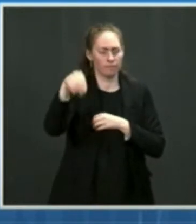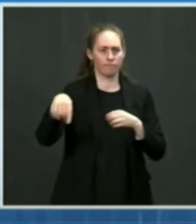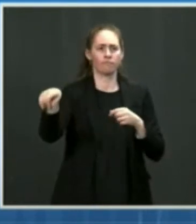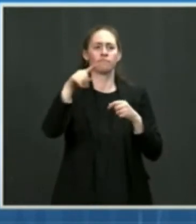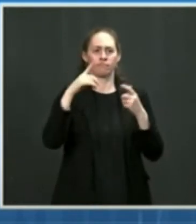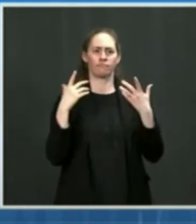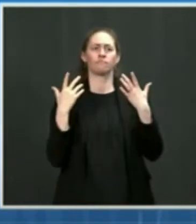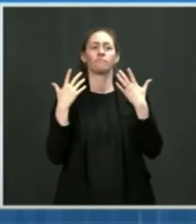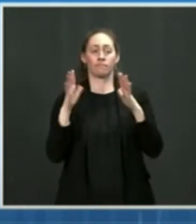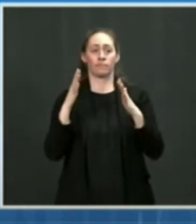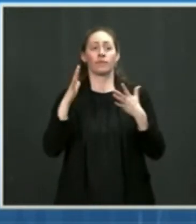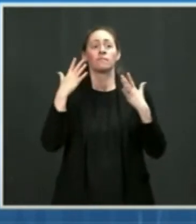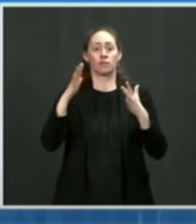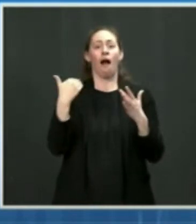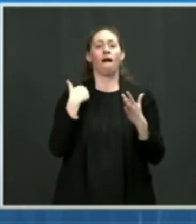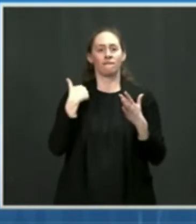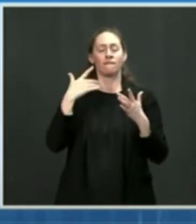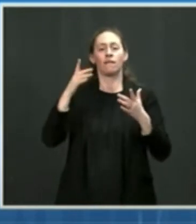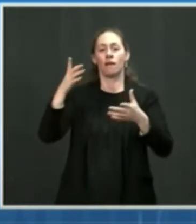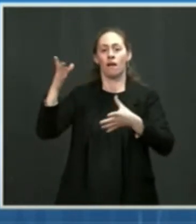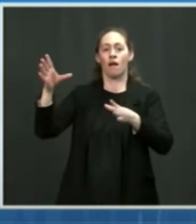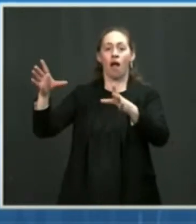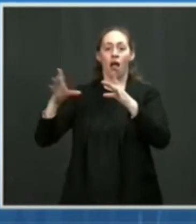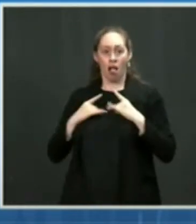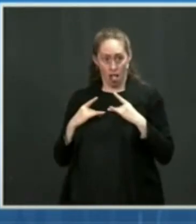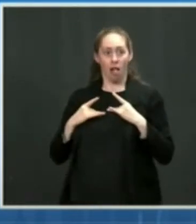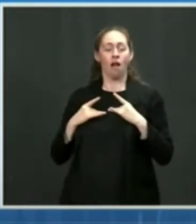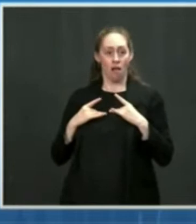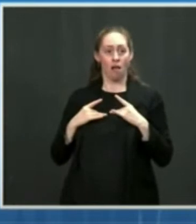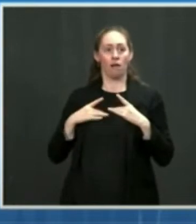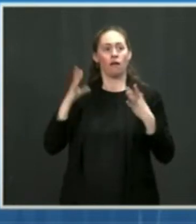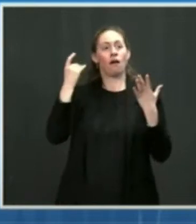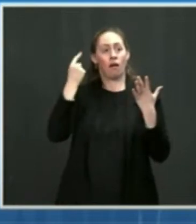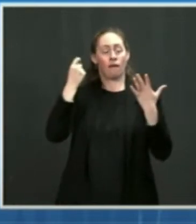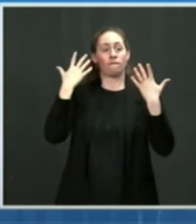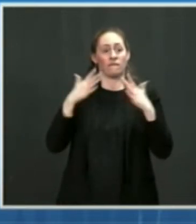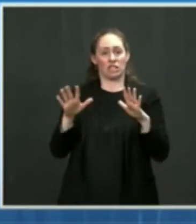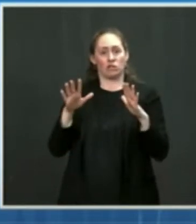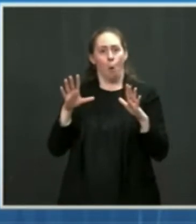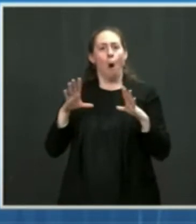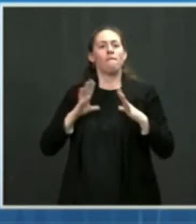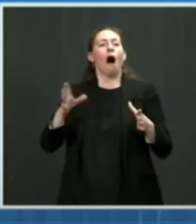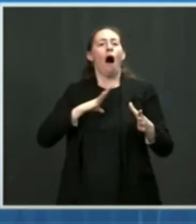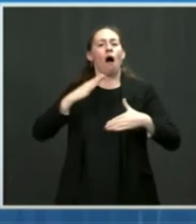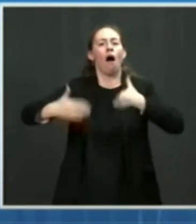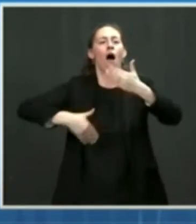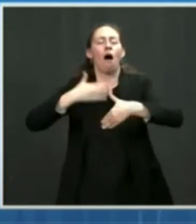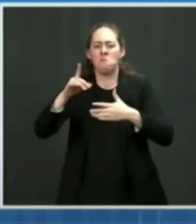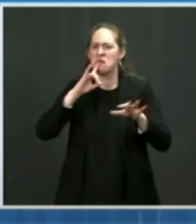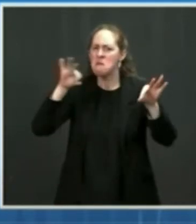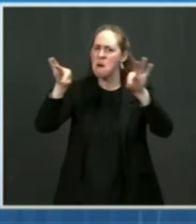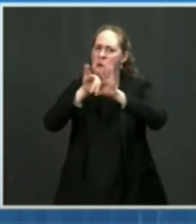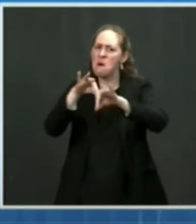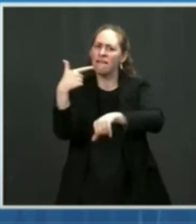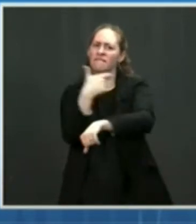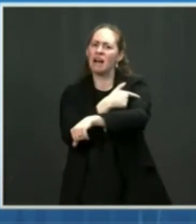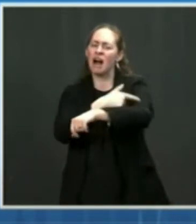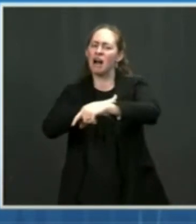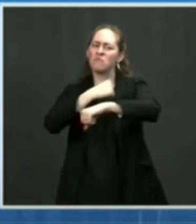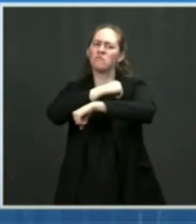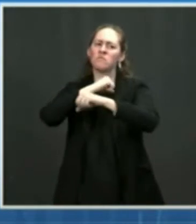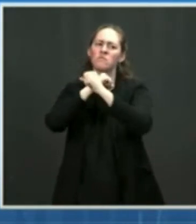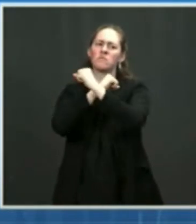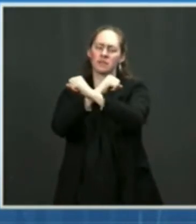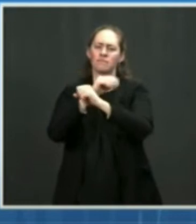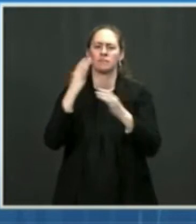response. So full vaccination is very important for this population. And finally, next slide and last slide, as